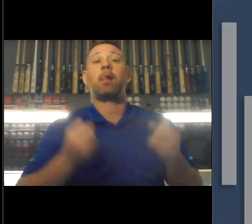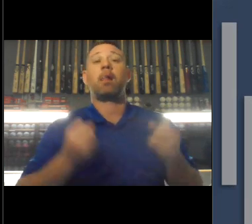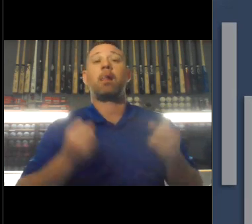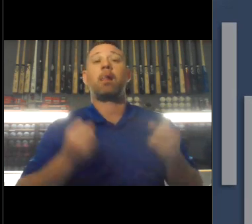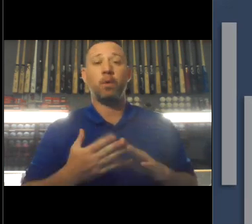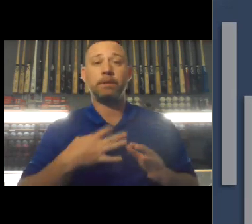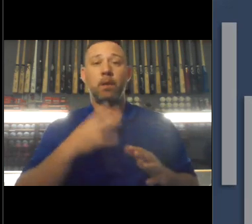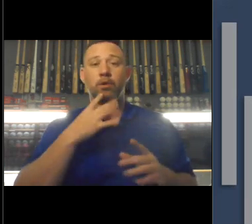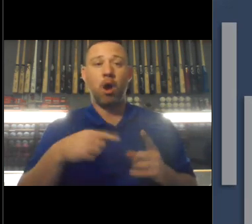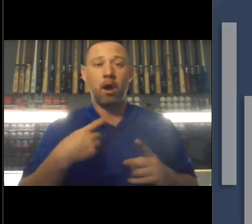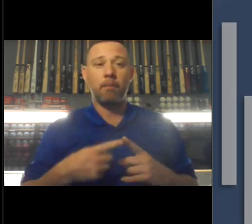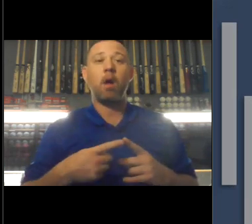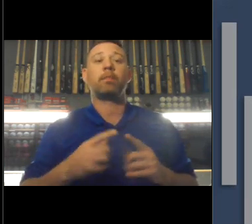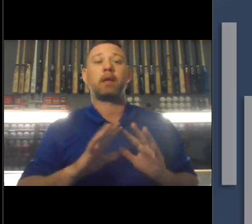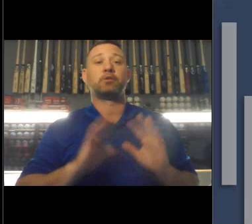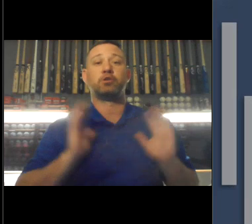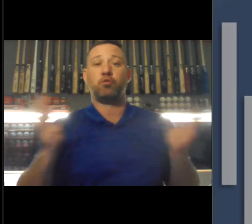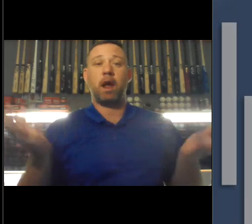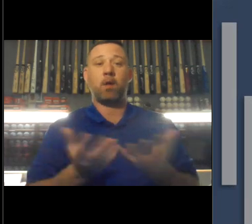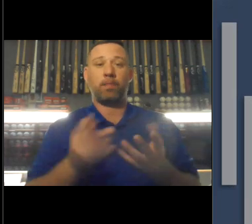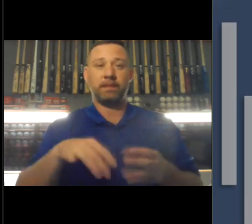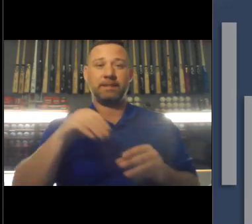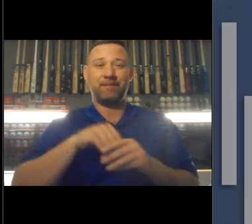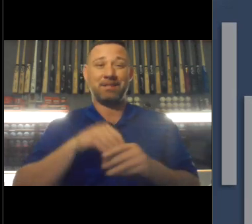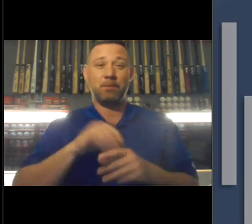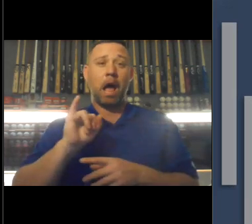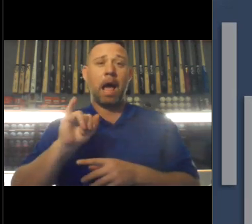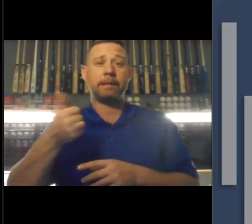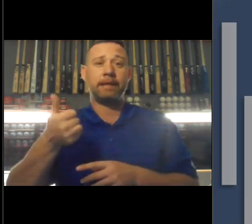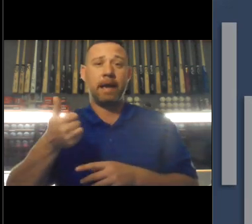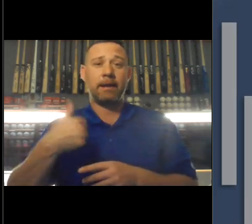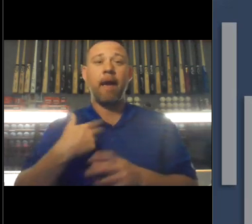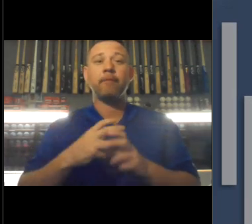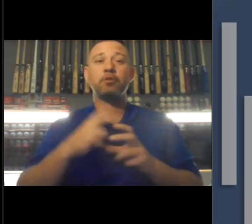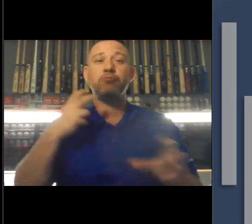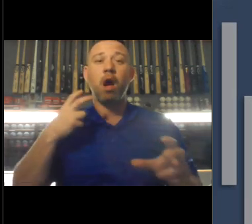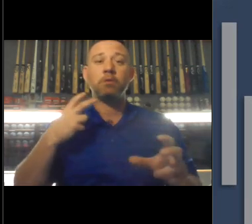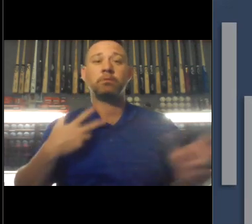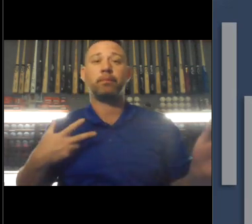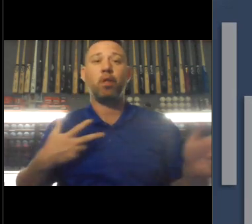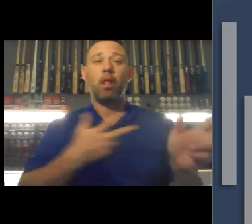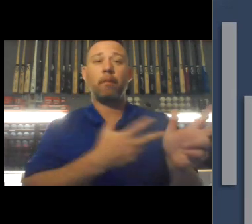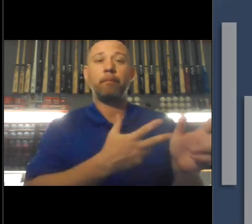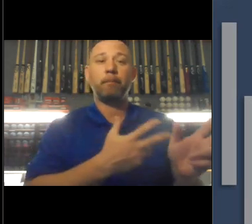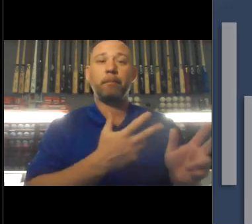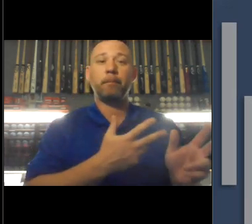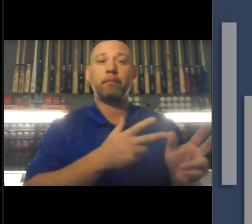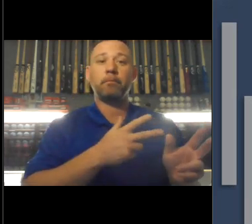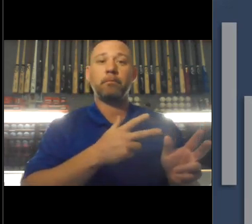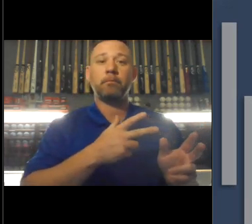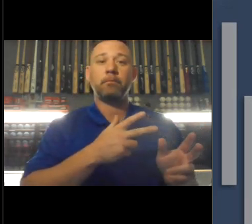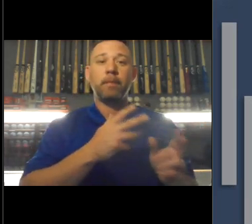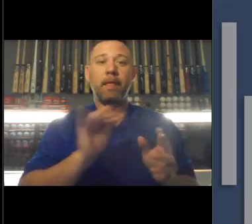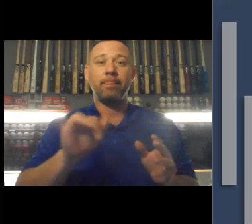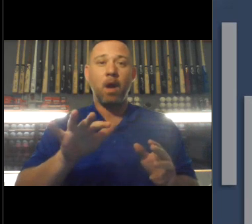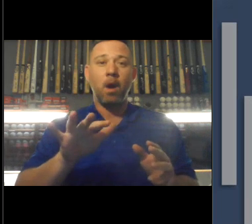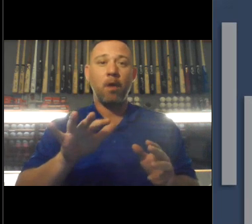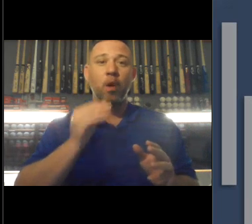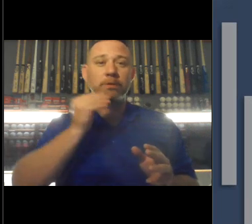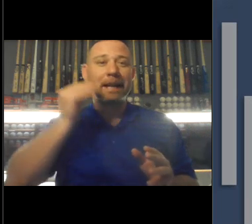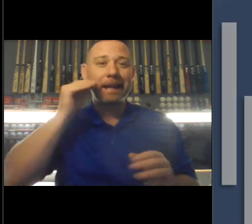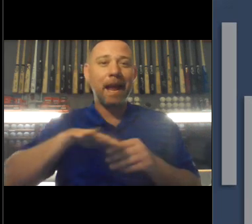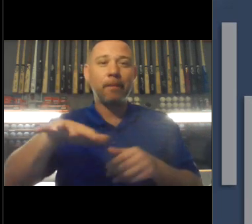talking about that surround this investment on I-10 have trucks that pull up in neighborhoods to rest overnight or to rest during the day